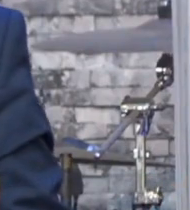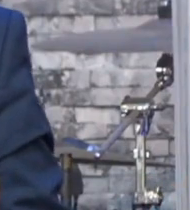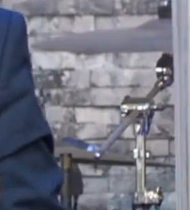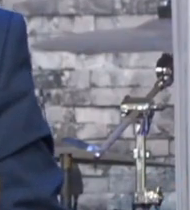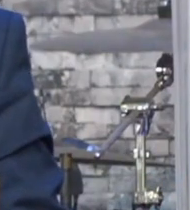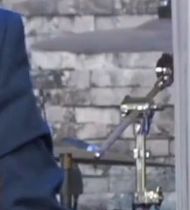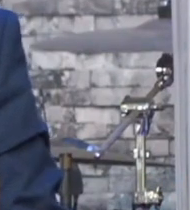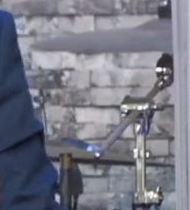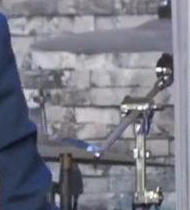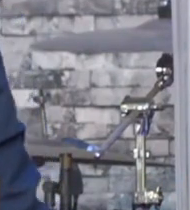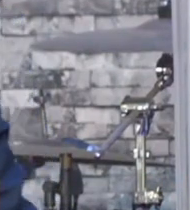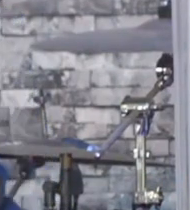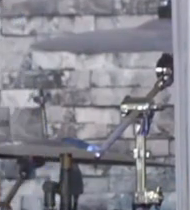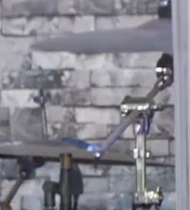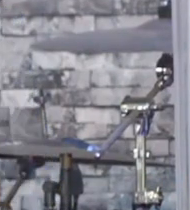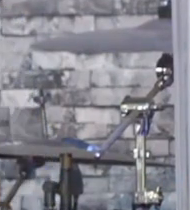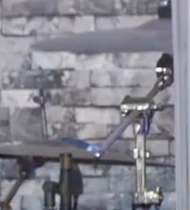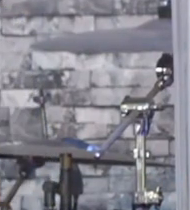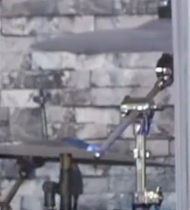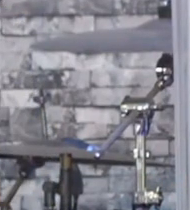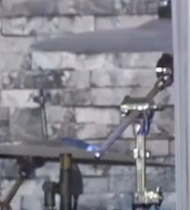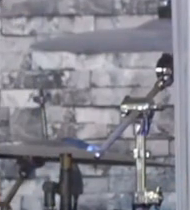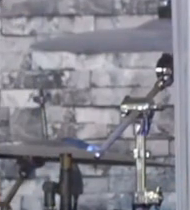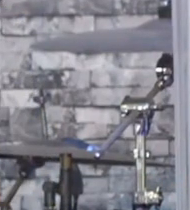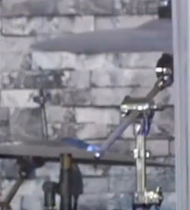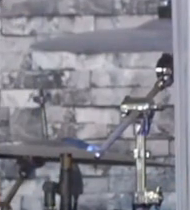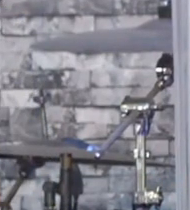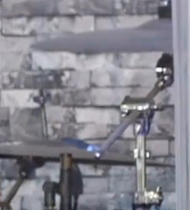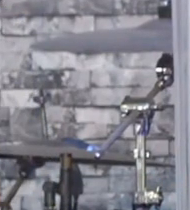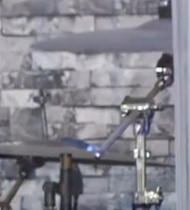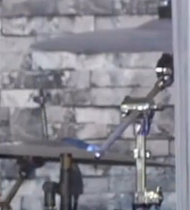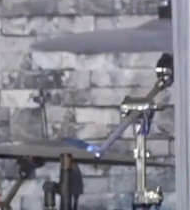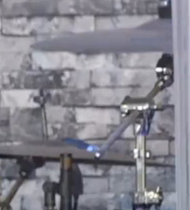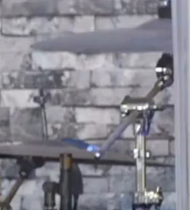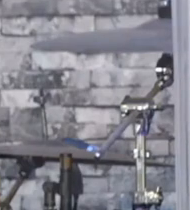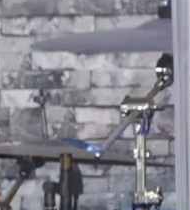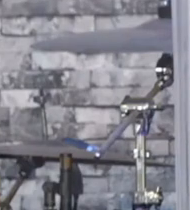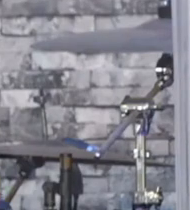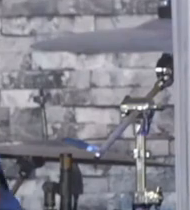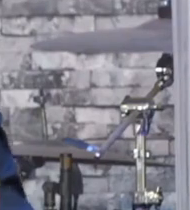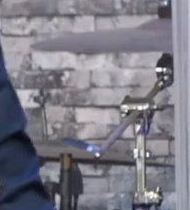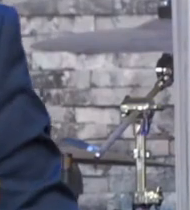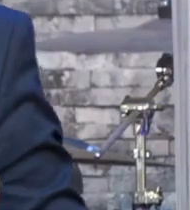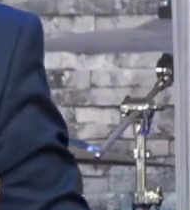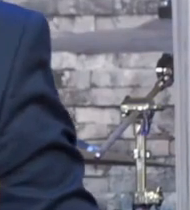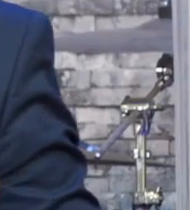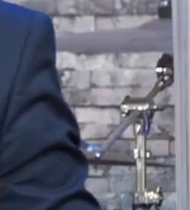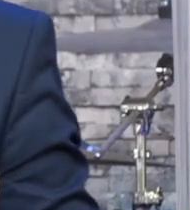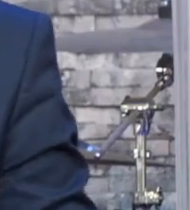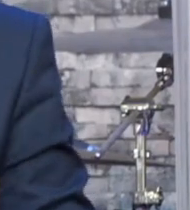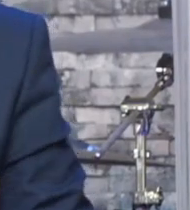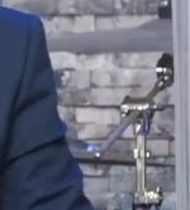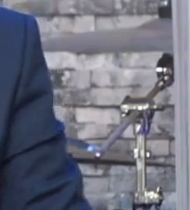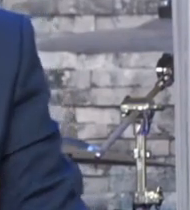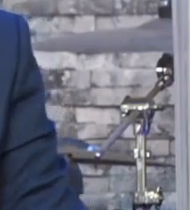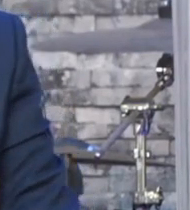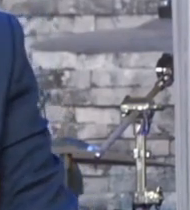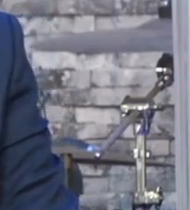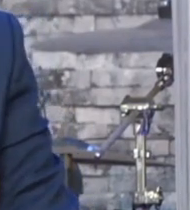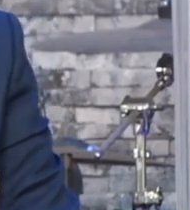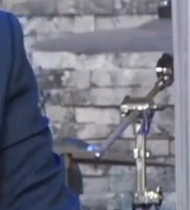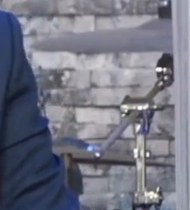zile zingine zikawa ni hudhurungi. And then the other suits were actually blue. Na zingine zikawa